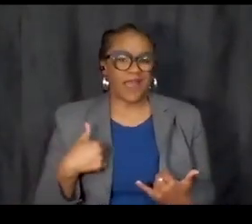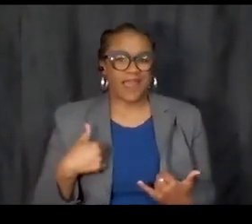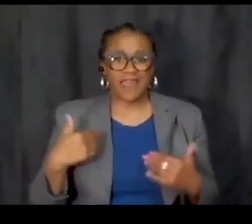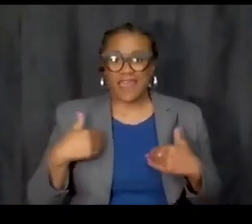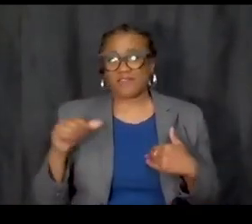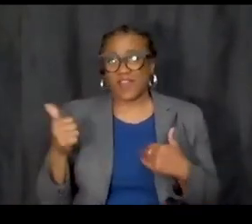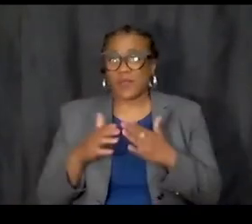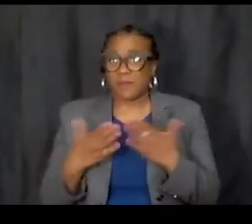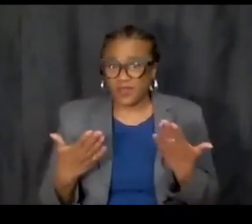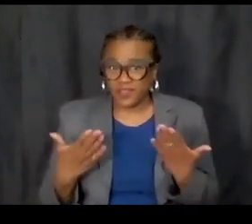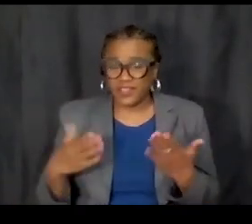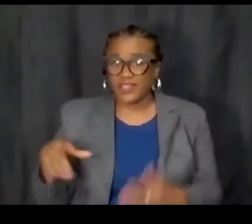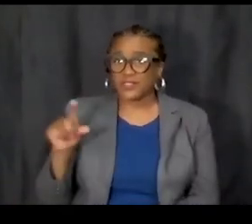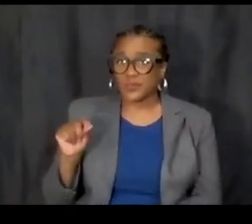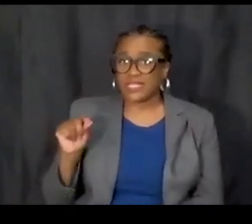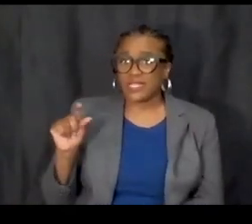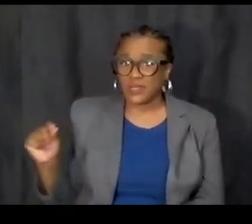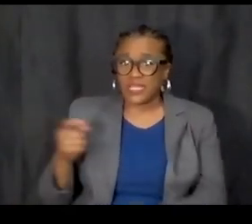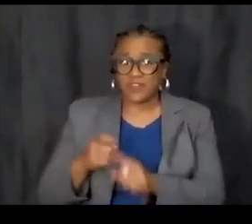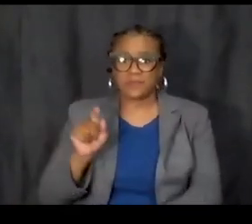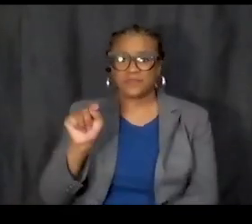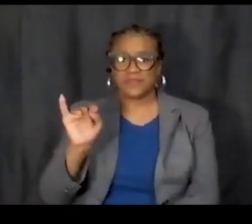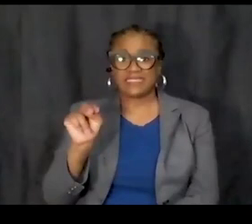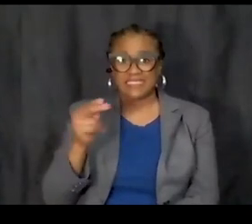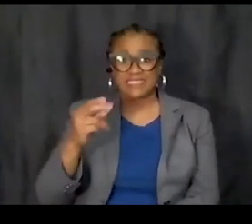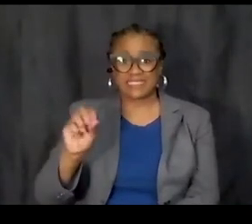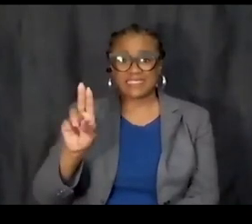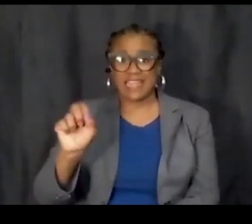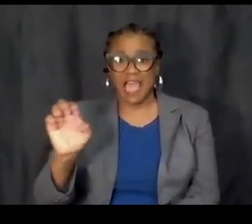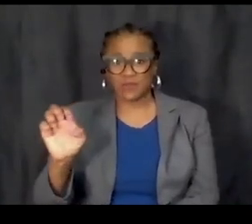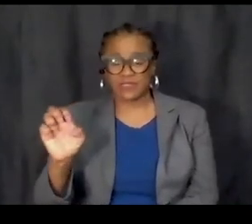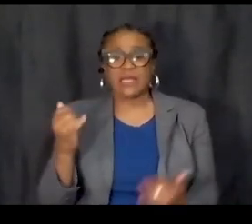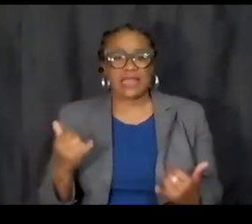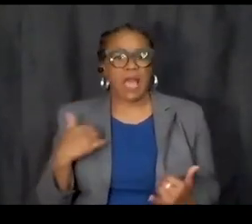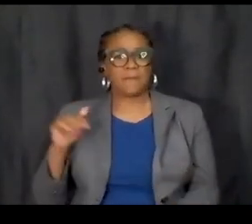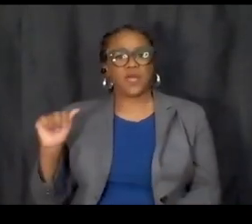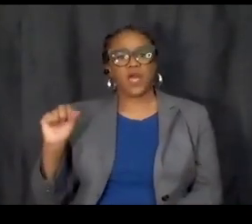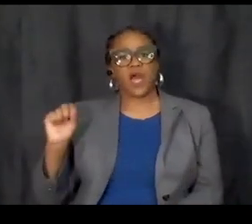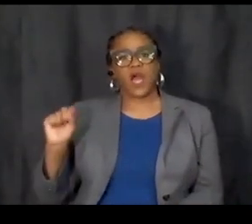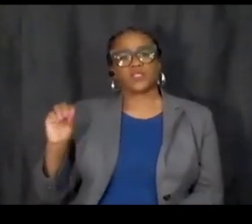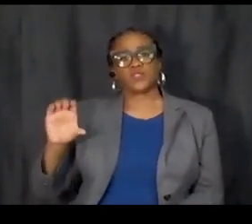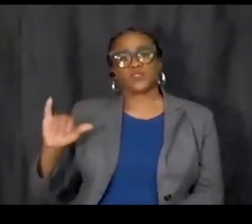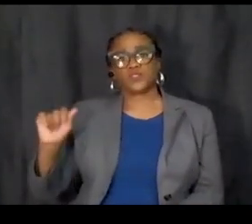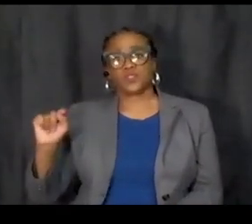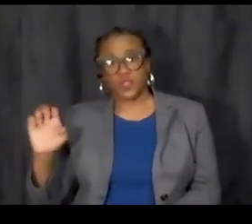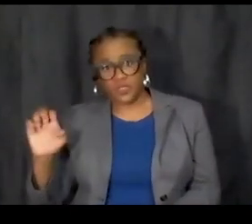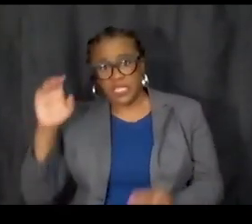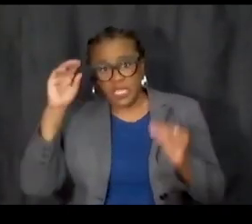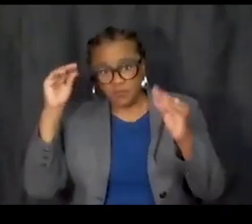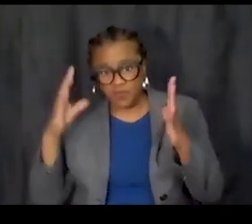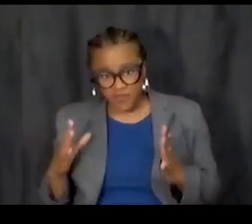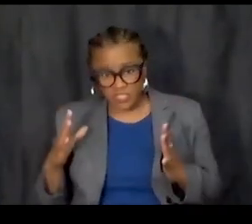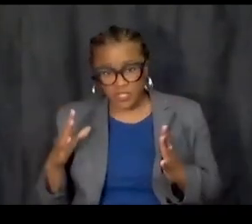I have another book that came out in 2020 from Tin House, and I now am an associate professor of creative writing at